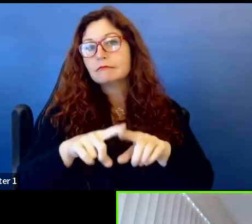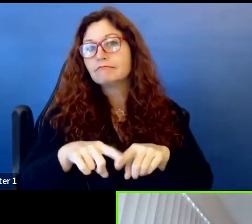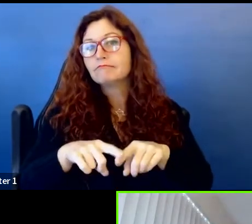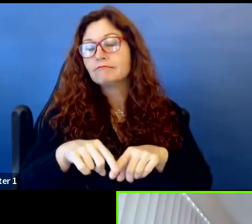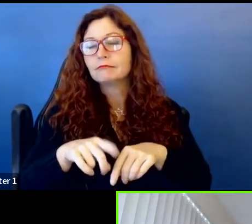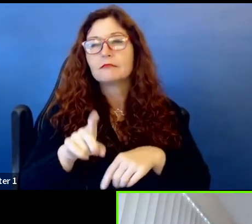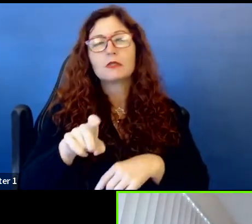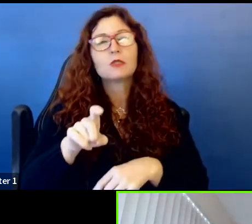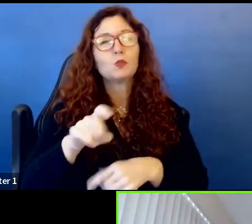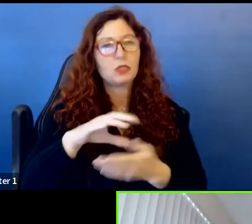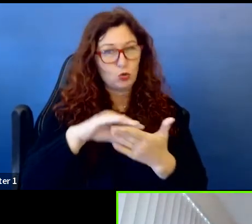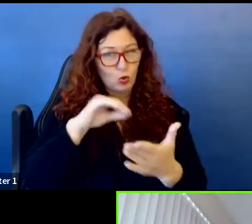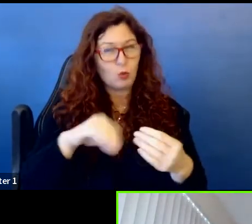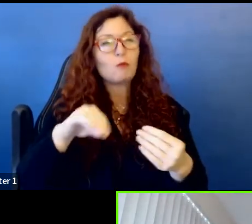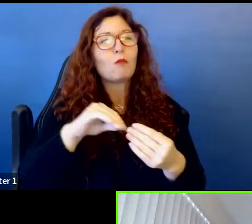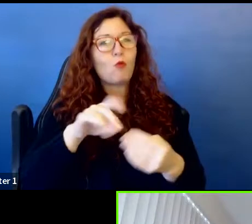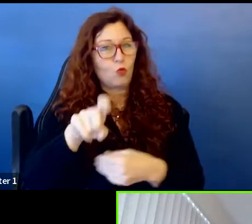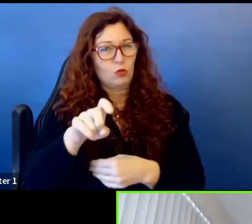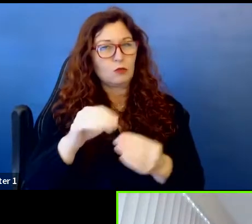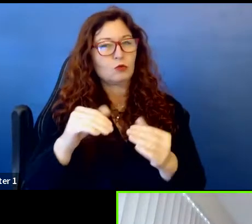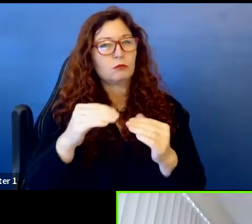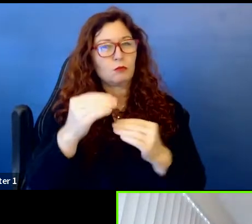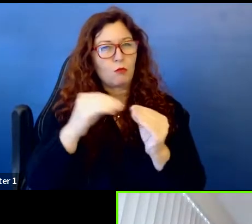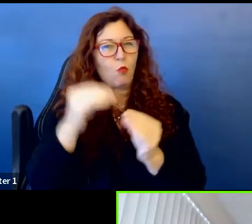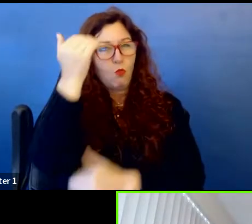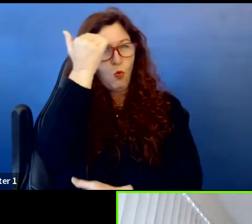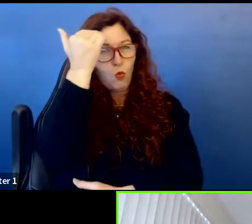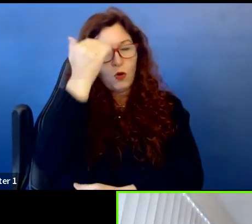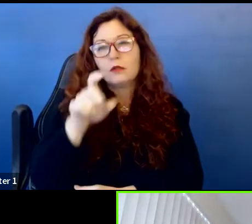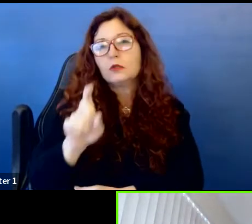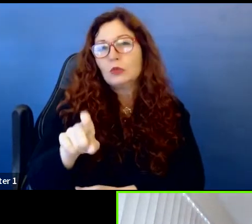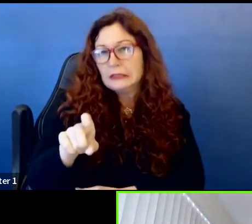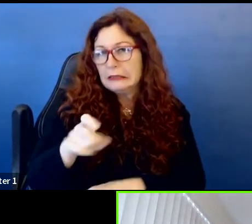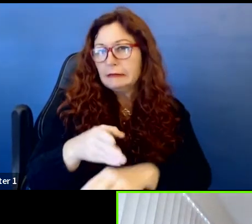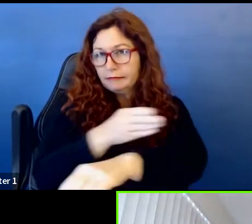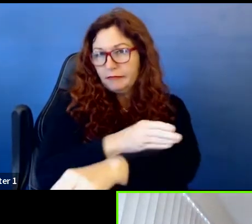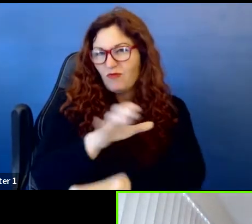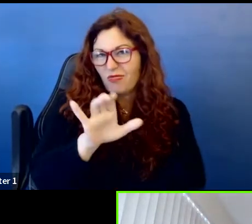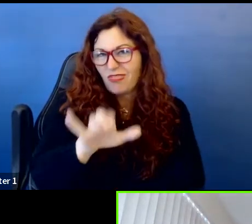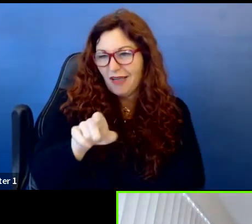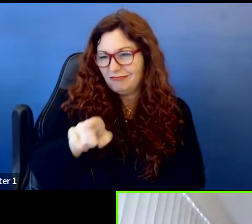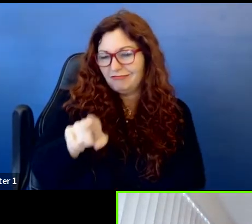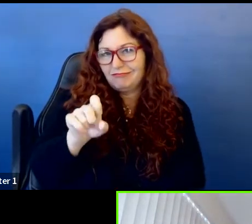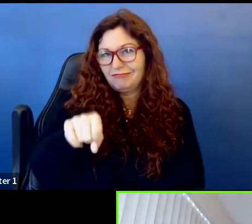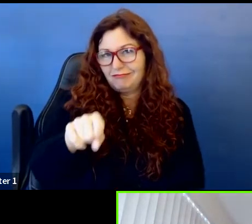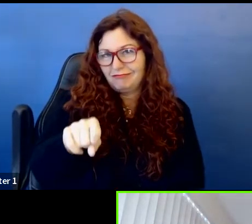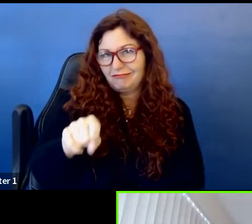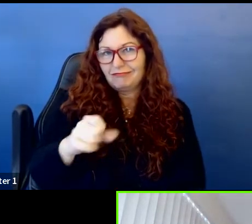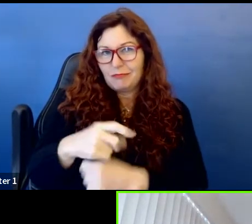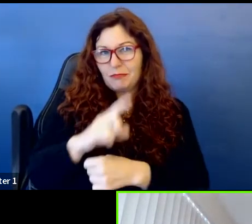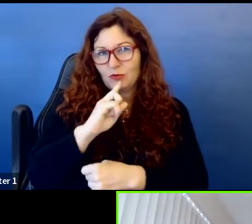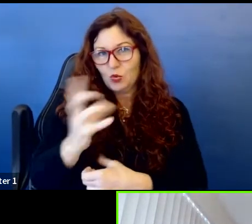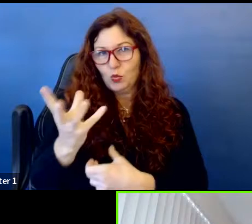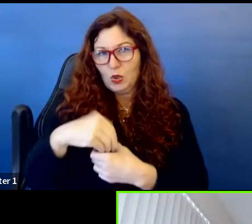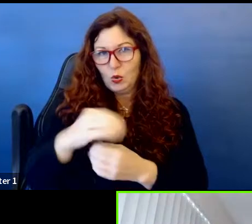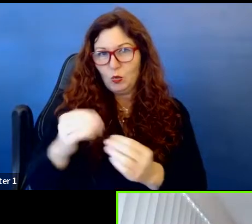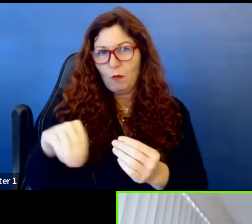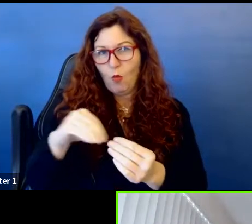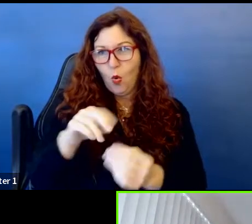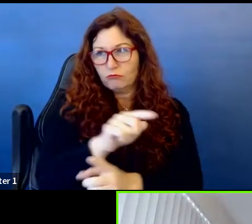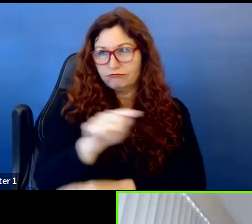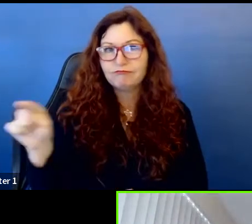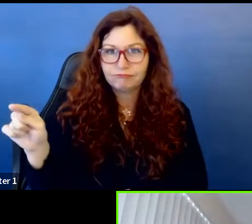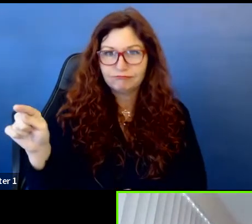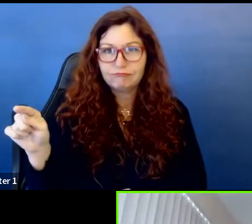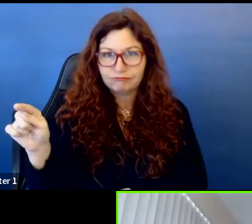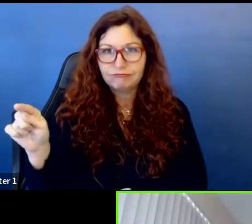cognizant of when we're thinking about doing outreach and really um think about how we're going to shift the culture to include more folks because as often as